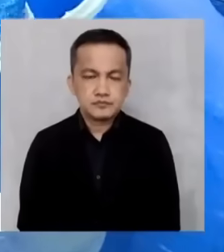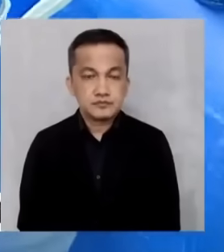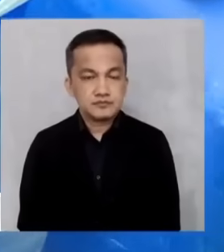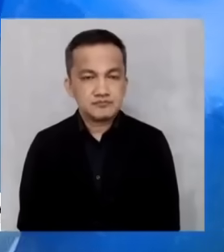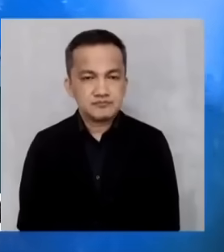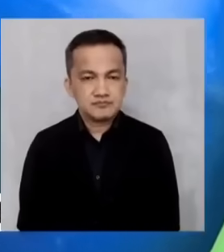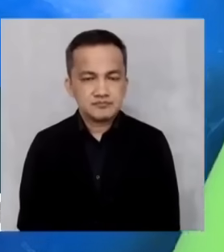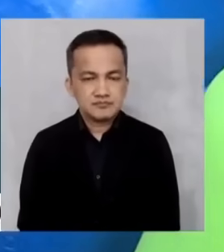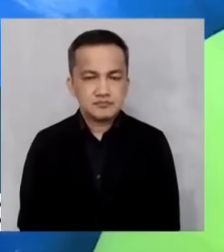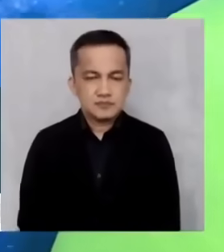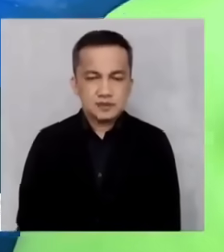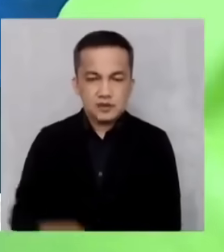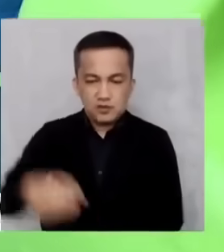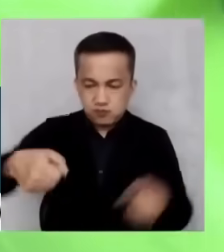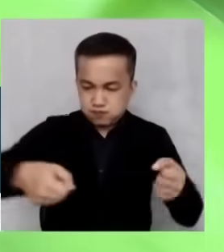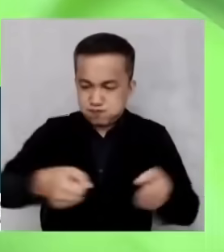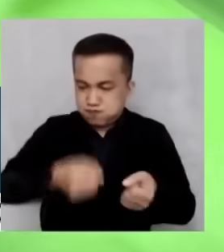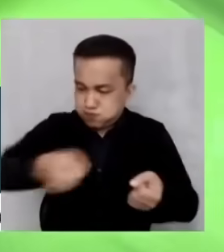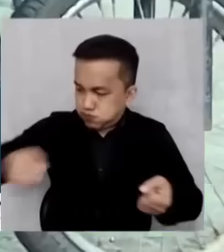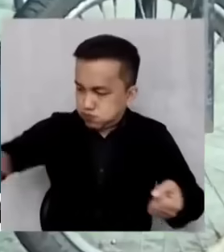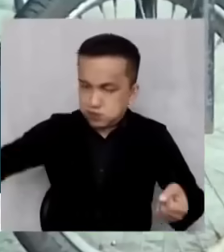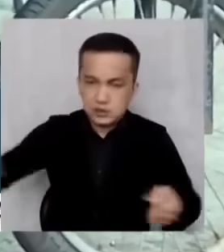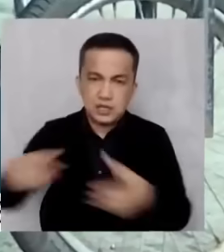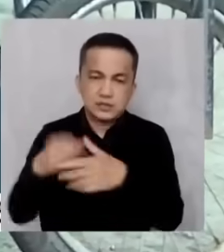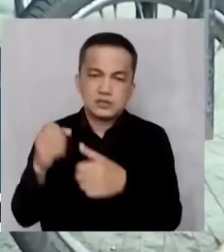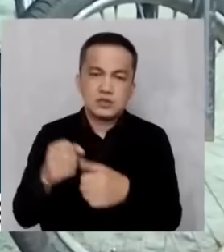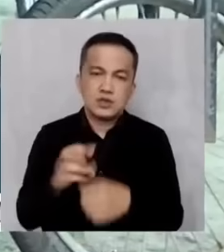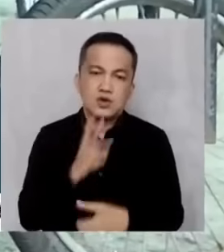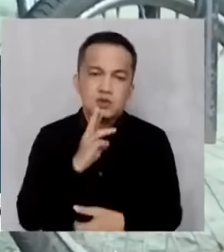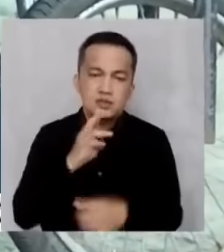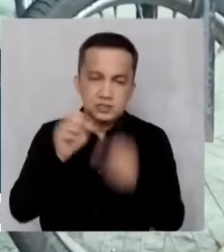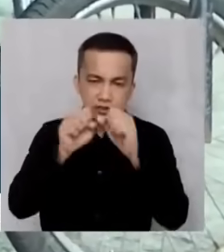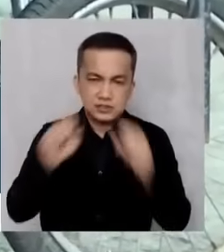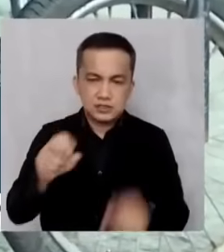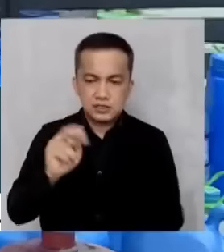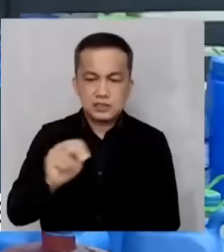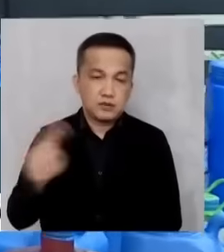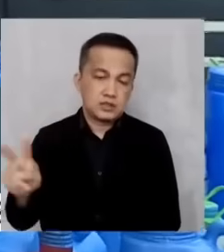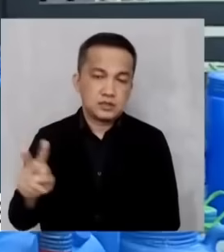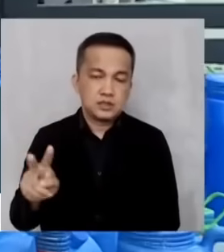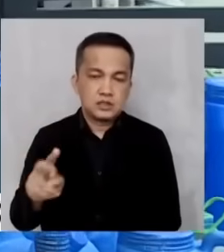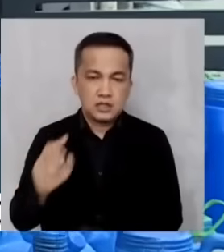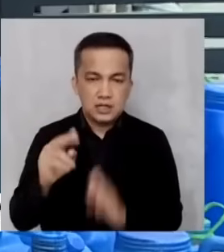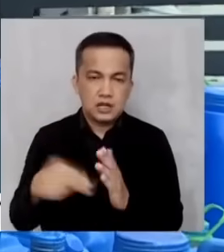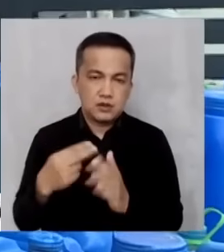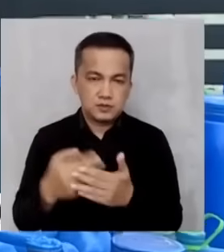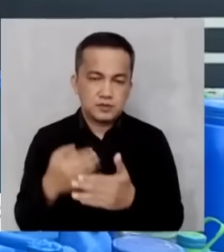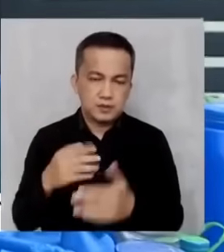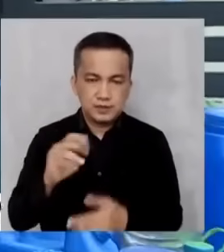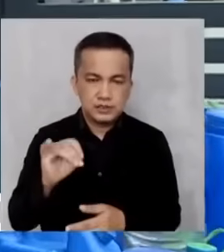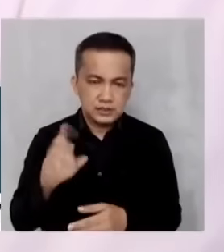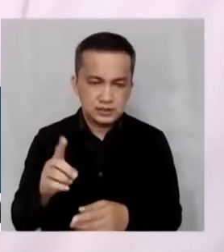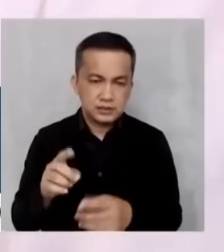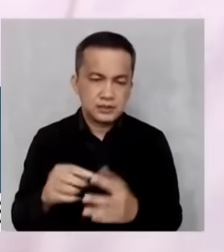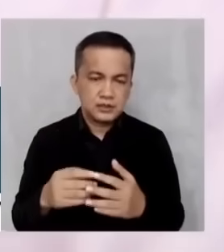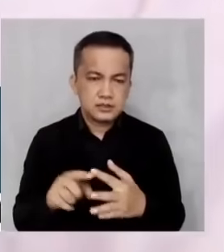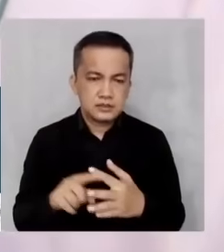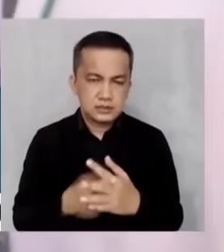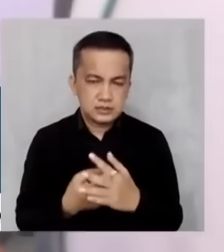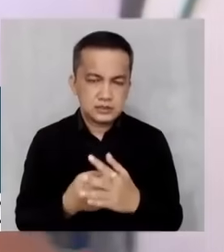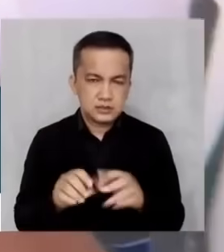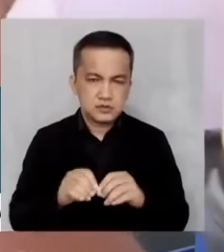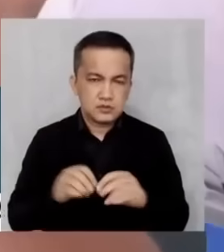Water containers lined up outside a water refilling station in Navota City hours before Maynilad begins implementing daily water